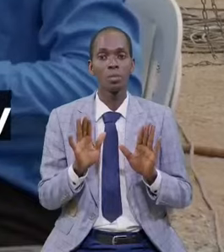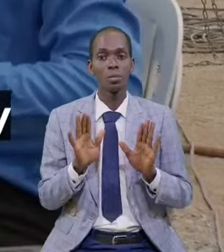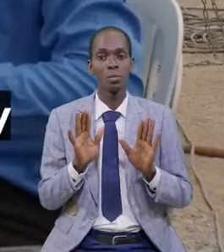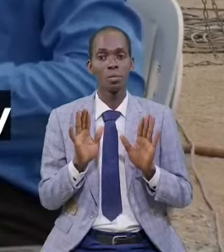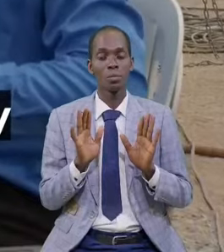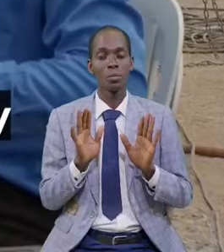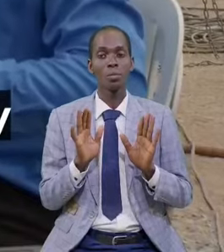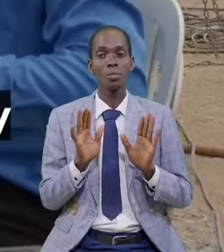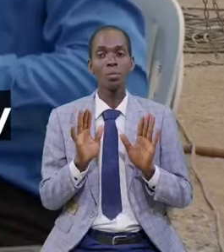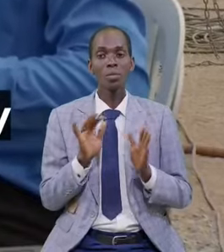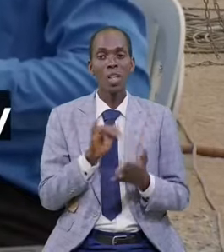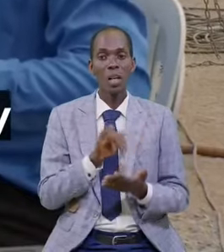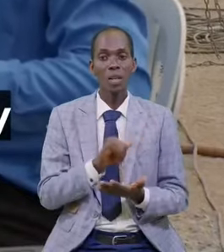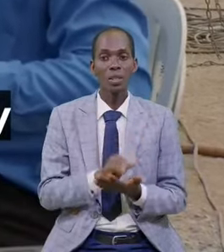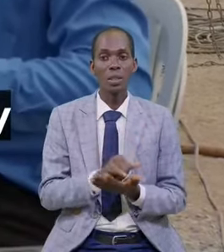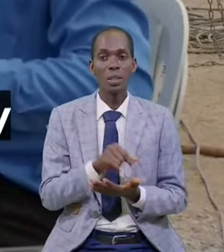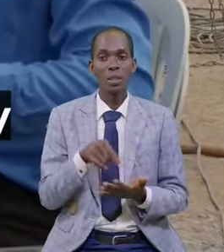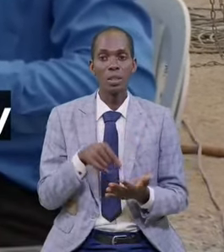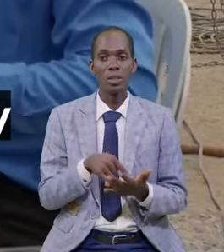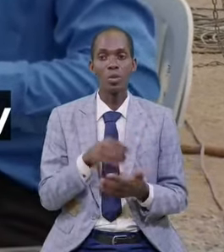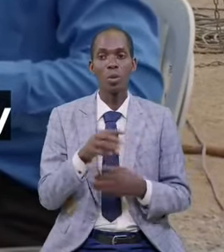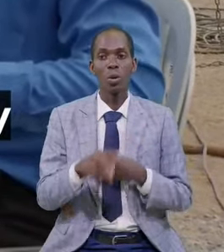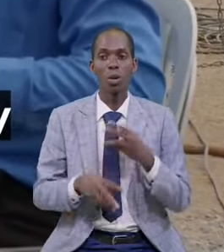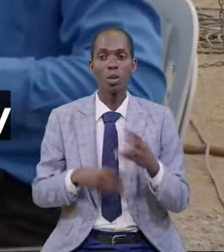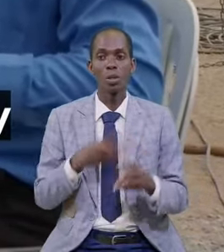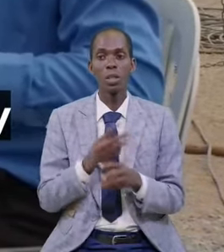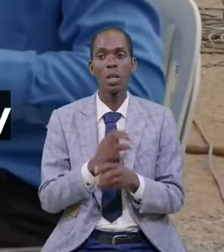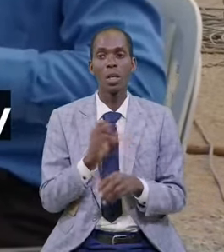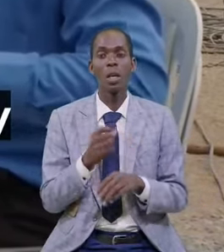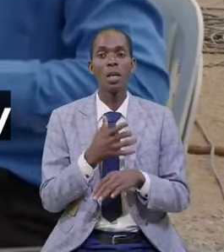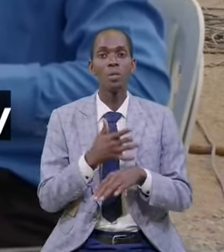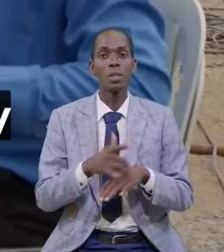to that this one